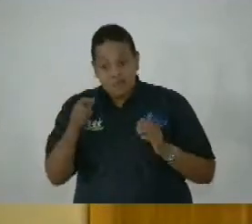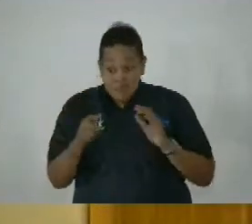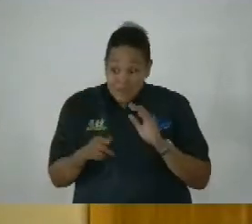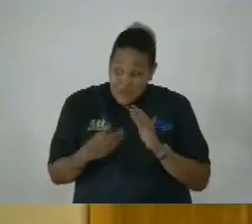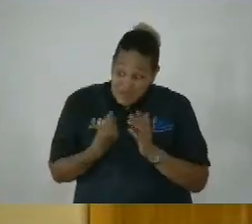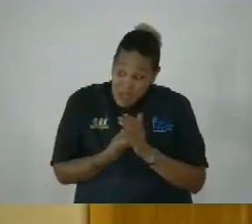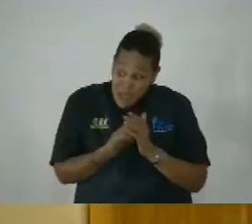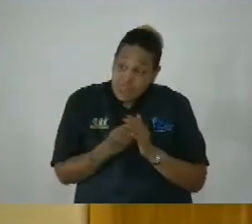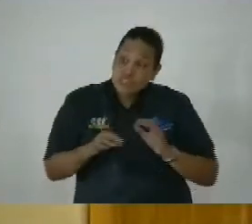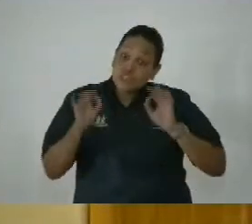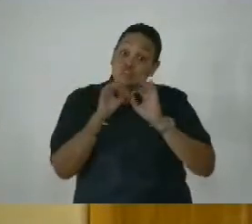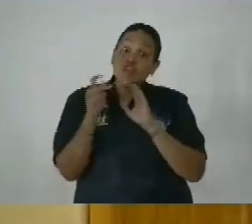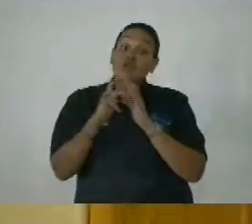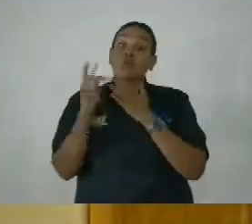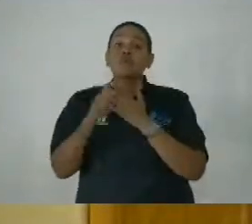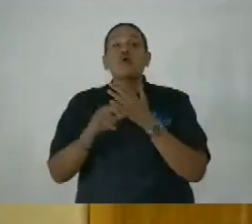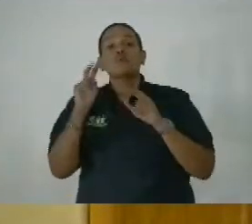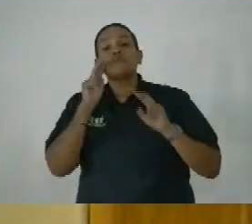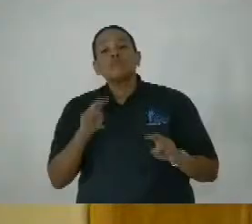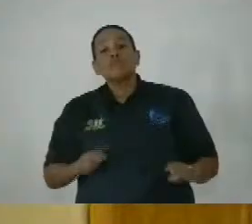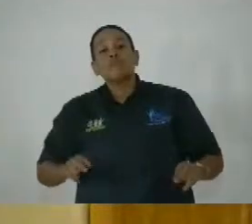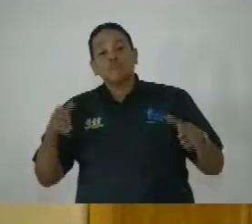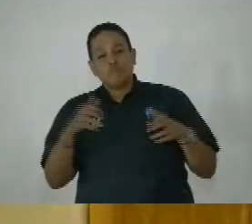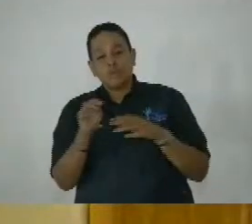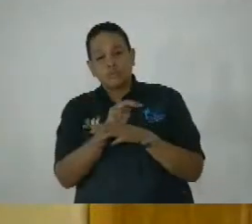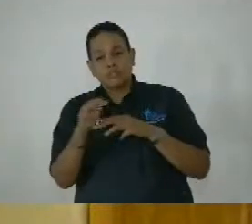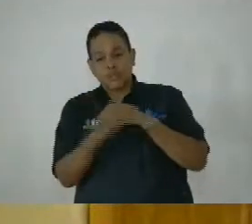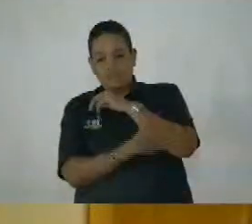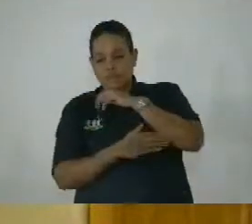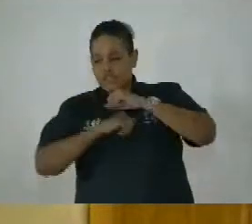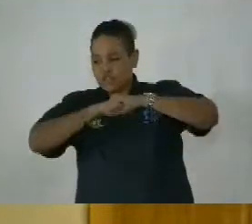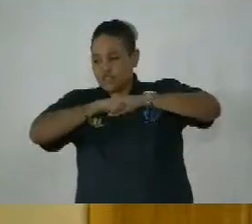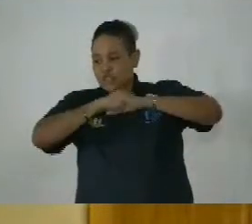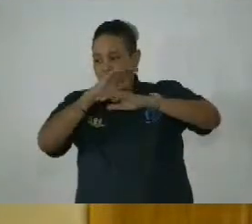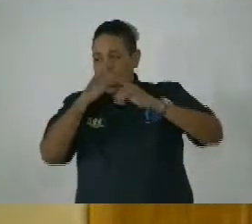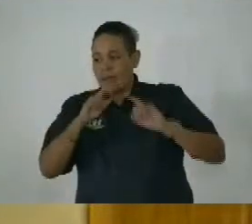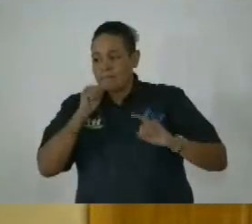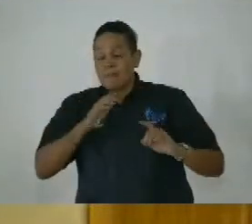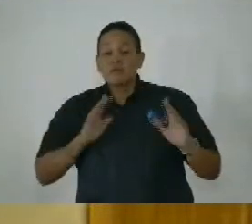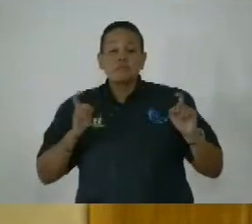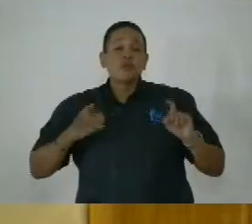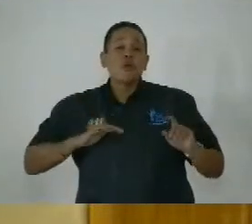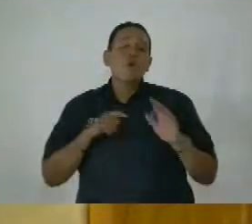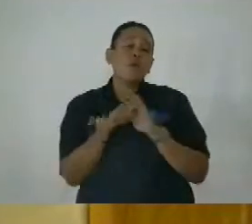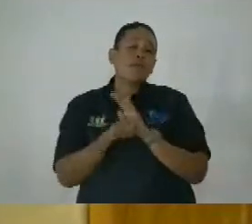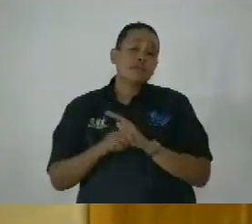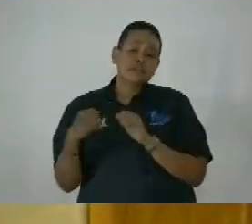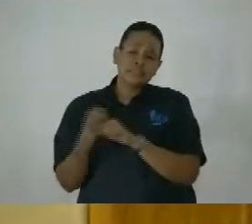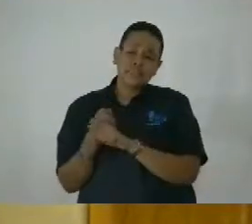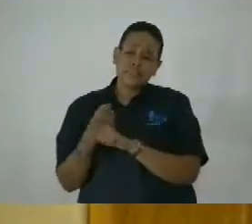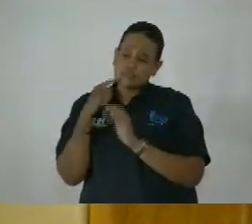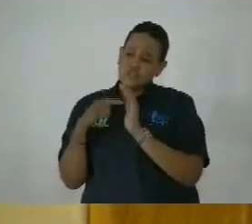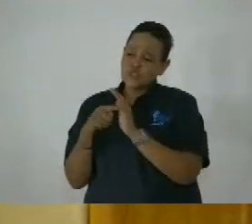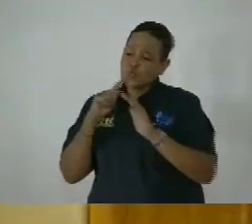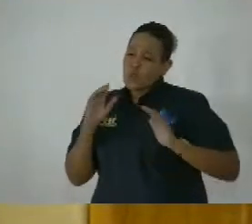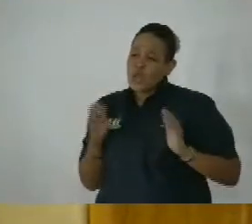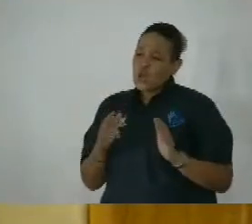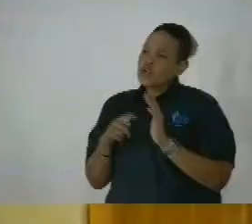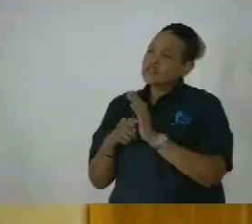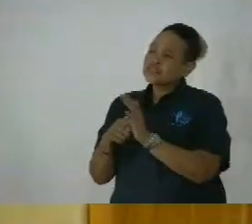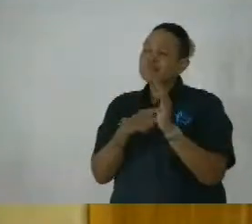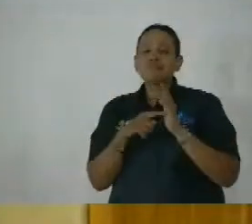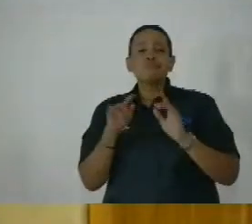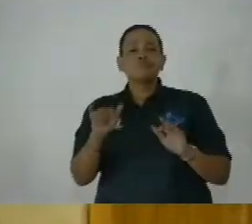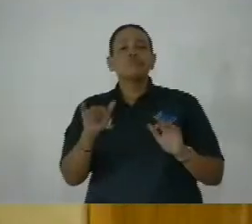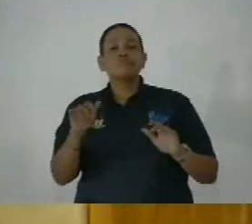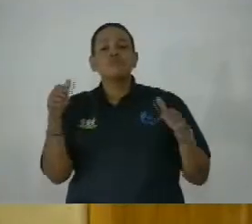by the visionary leadership within the force and the Ministry of National Security. Madam Speaker, our murder statistics are showing encouraging signs.